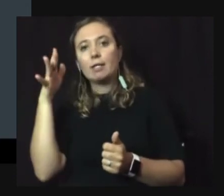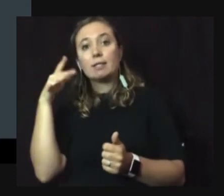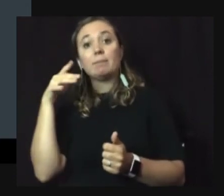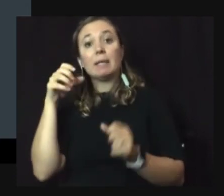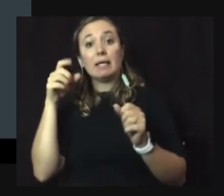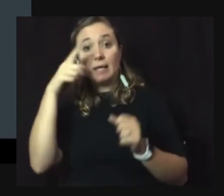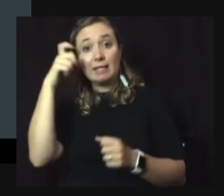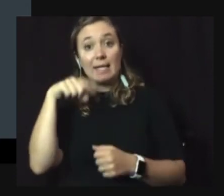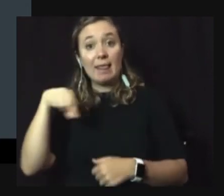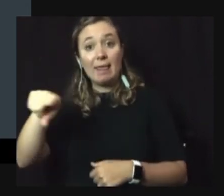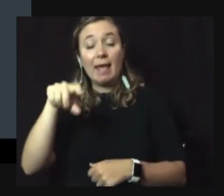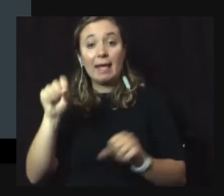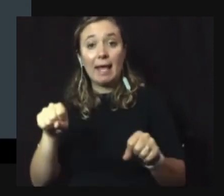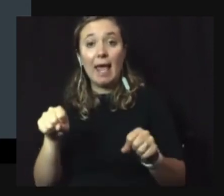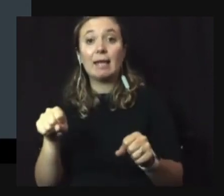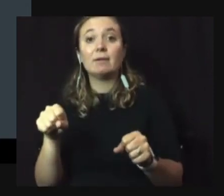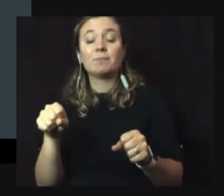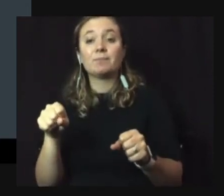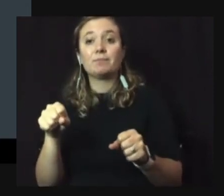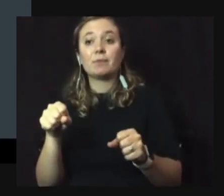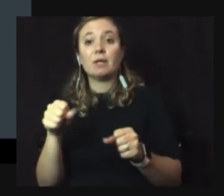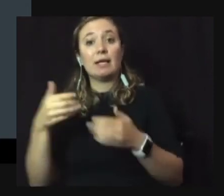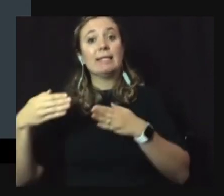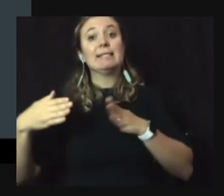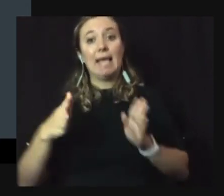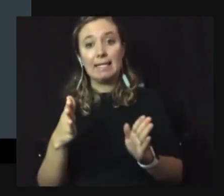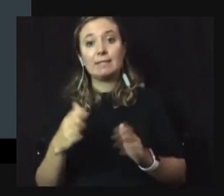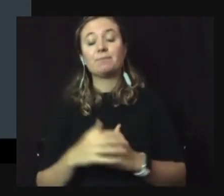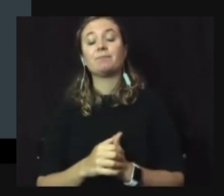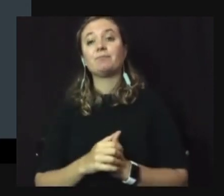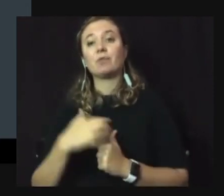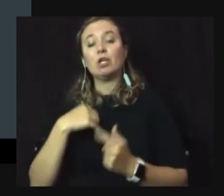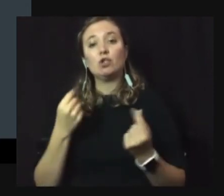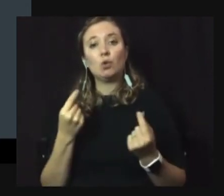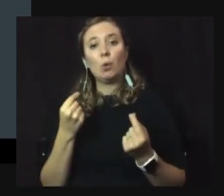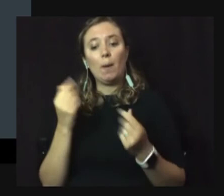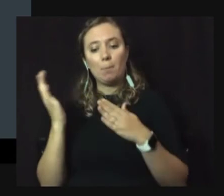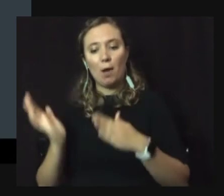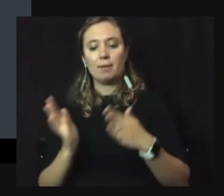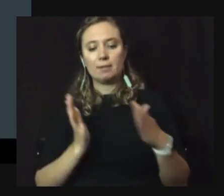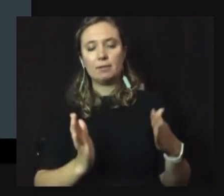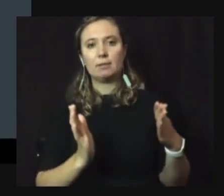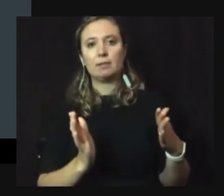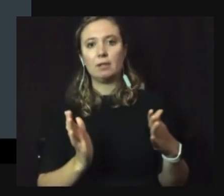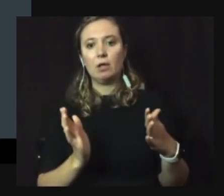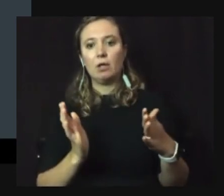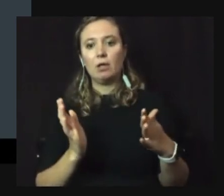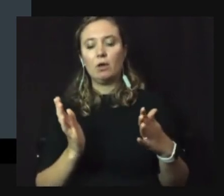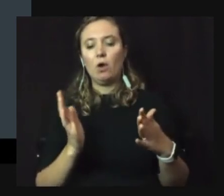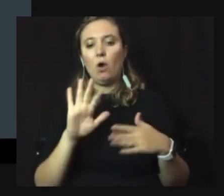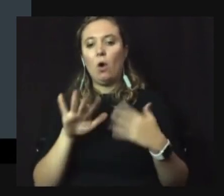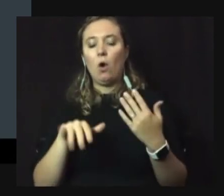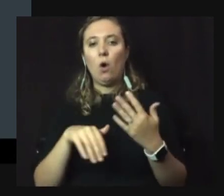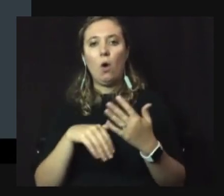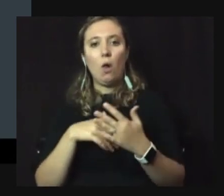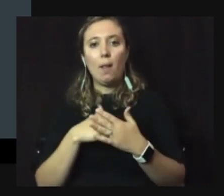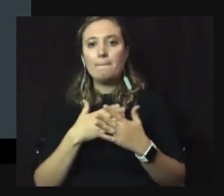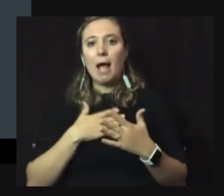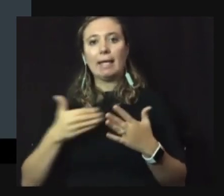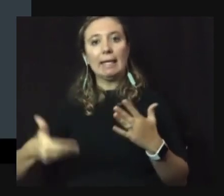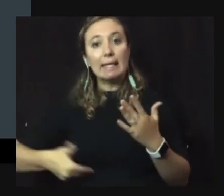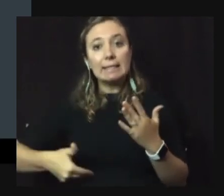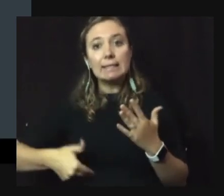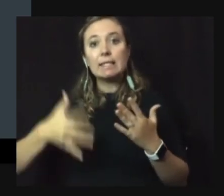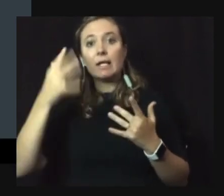friends. And I do a process of really laying out all of my instincts, all of my thoughts, everything that